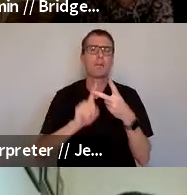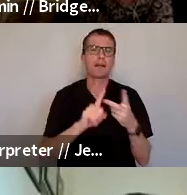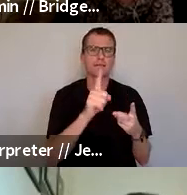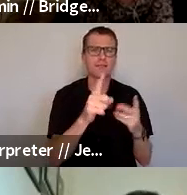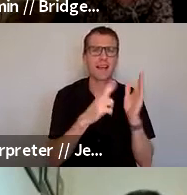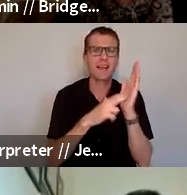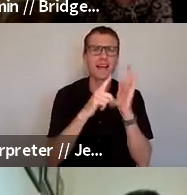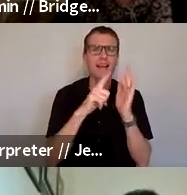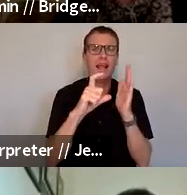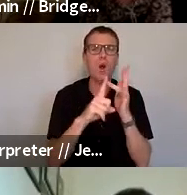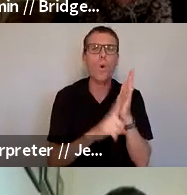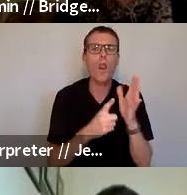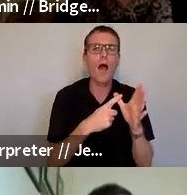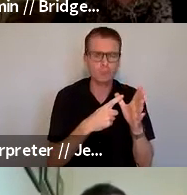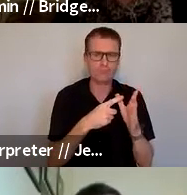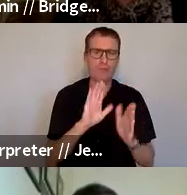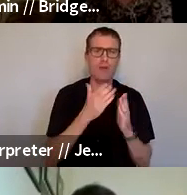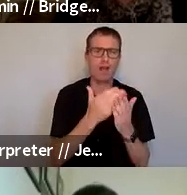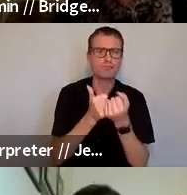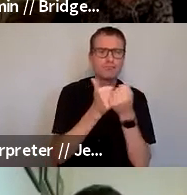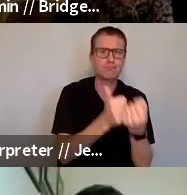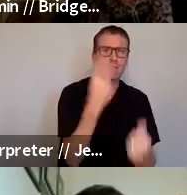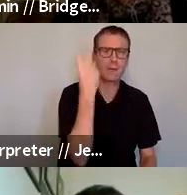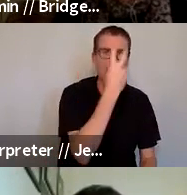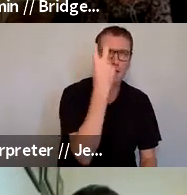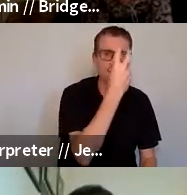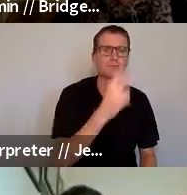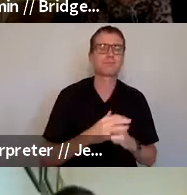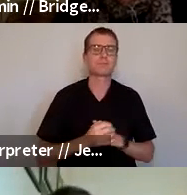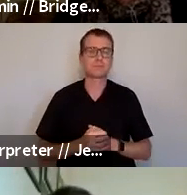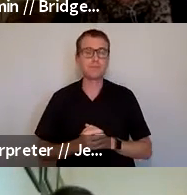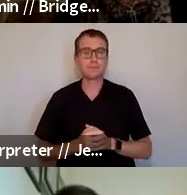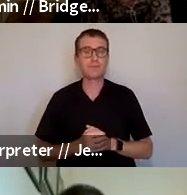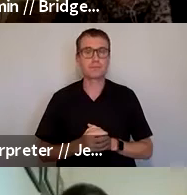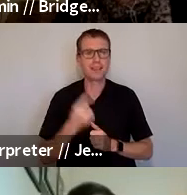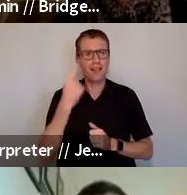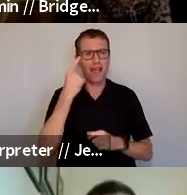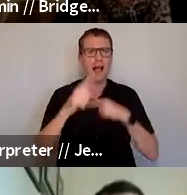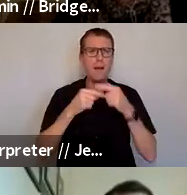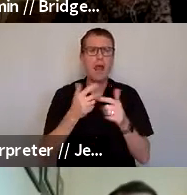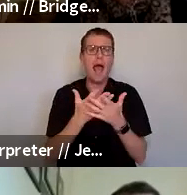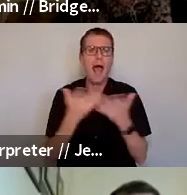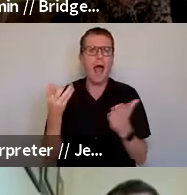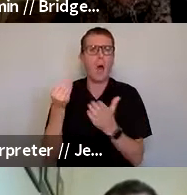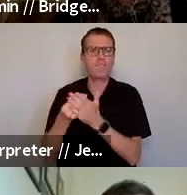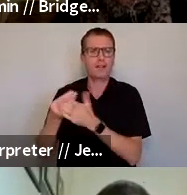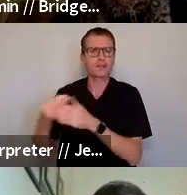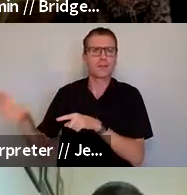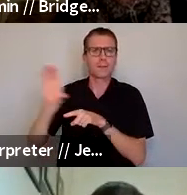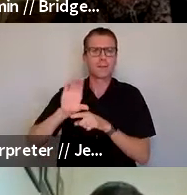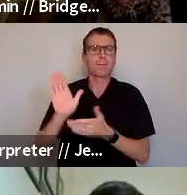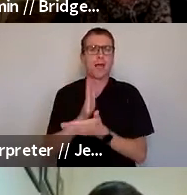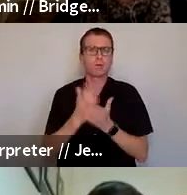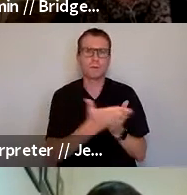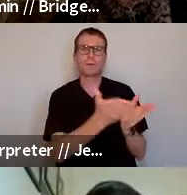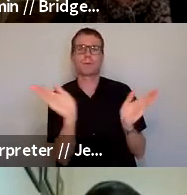to everybody that is providing online arts and doing a wonderful job at it, how we can make those accessible to those groups as well. And